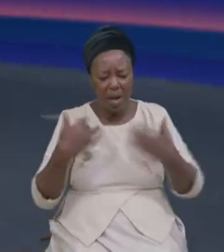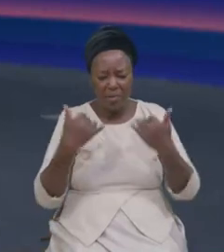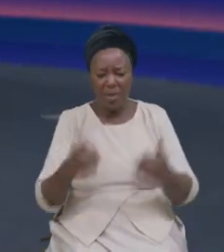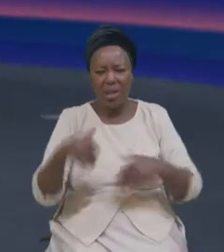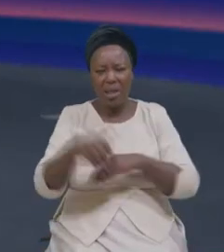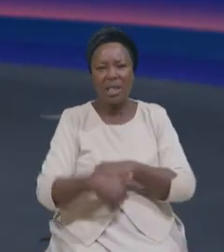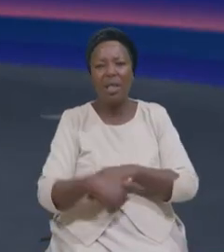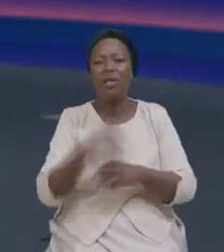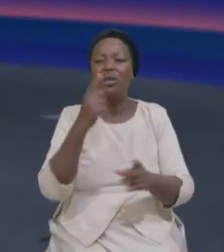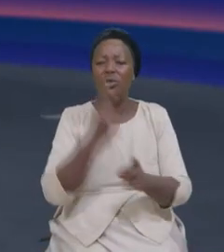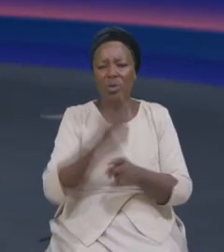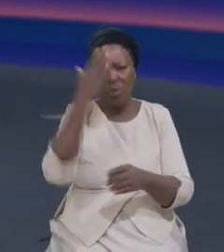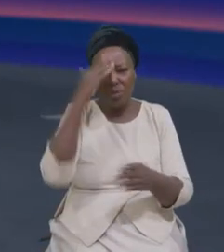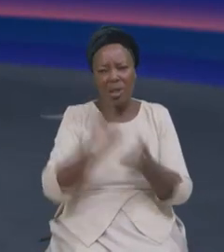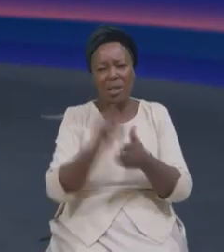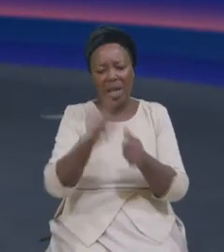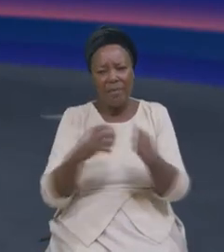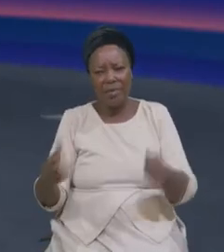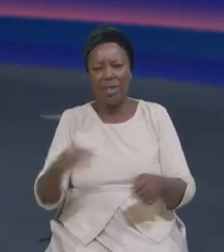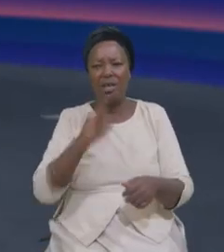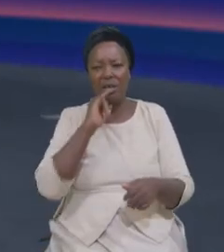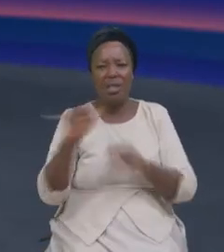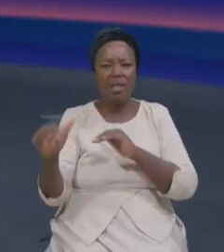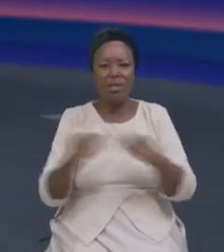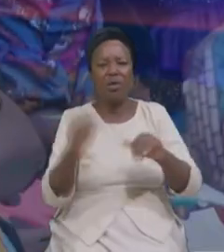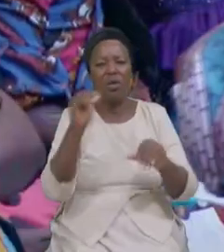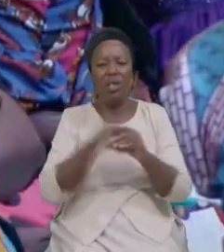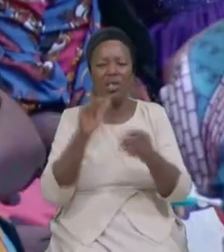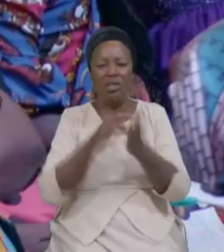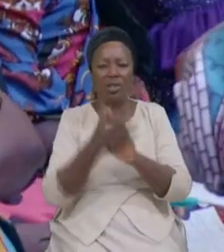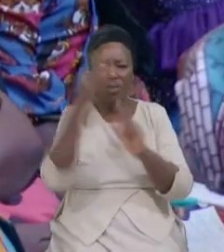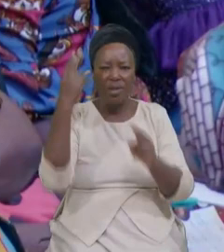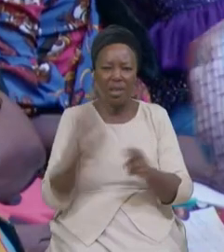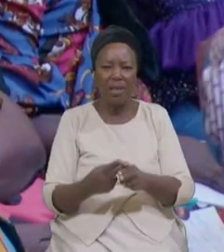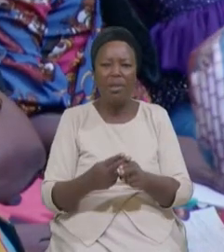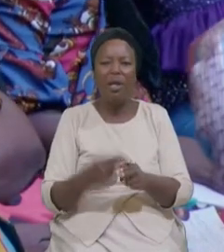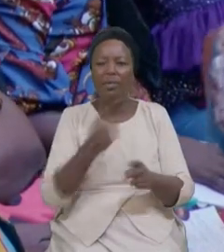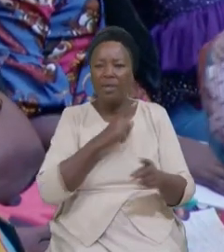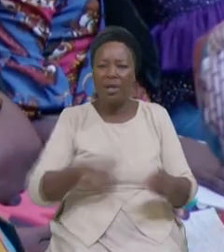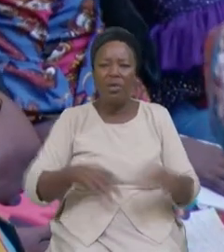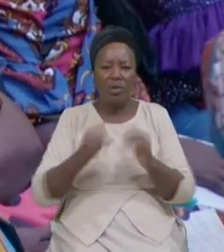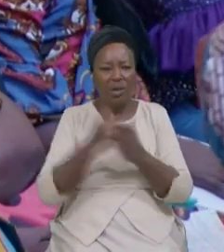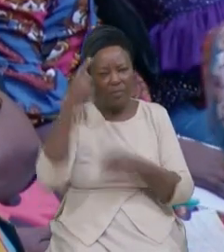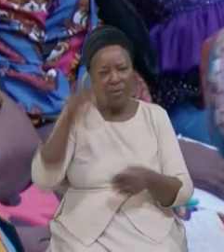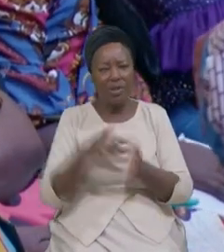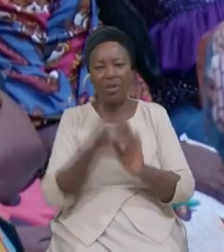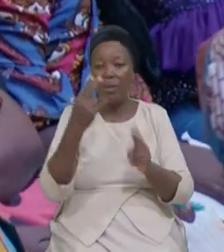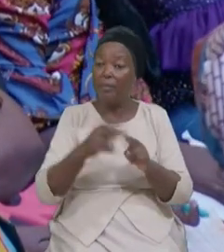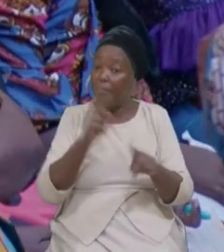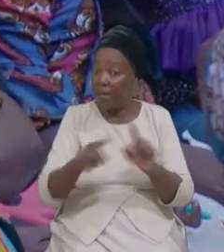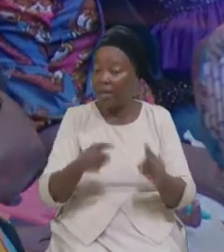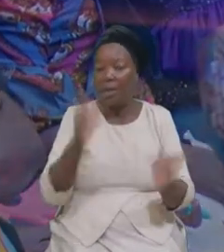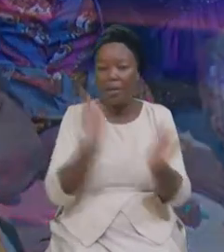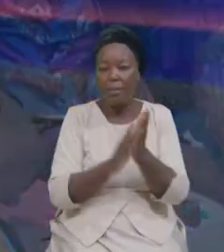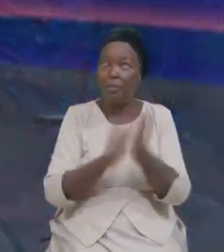tonight, everything is done. Amen. Amen, it is done. But we praise him